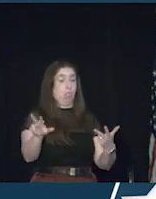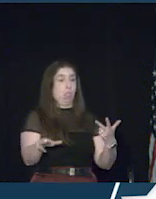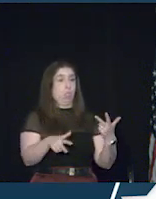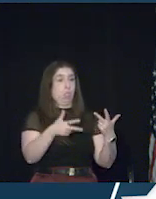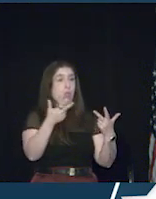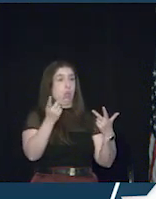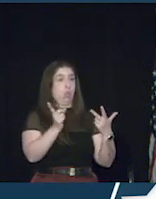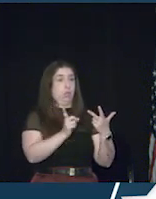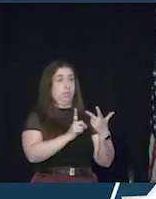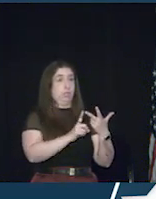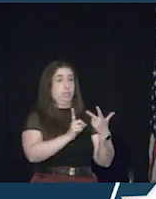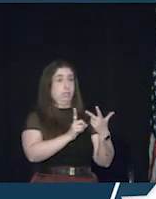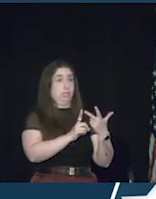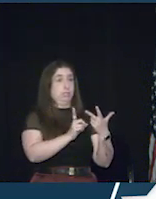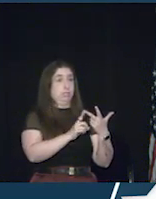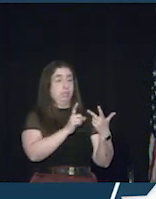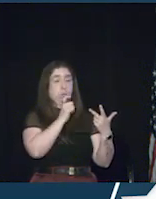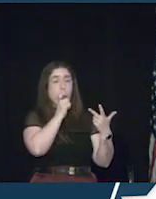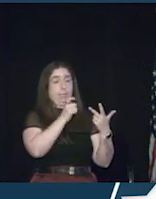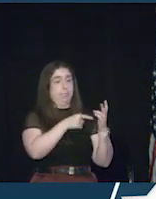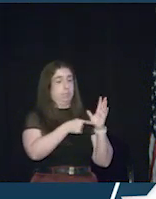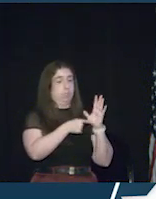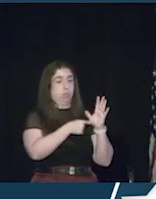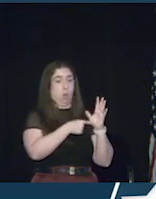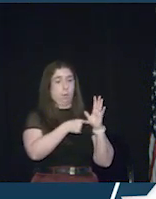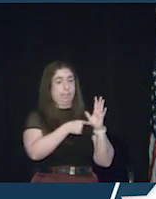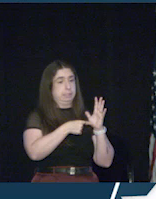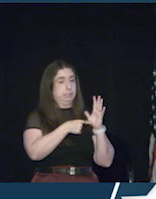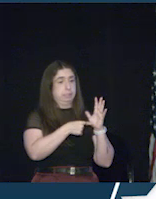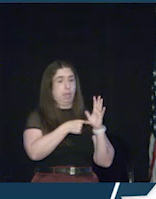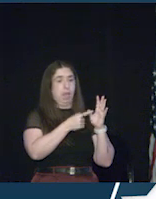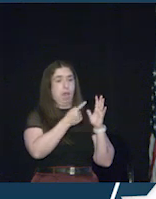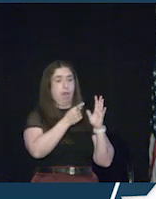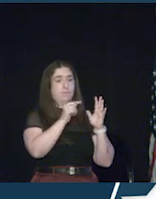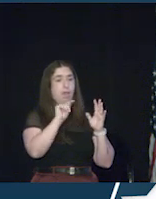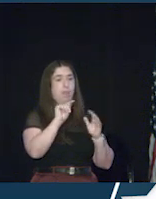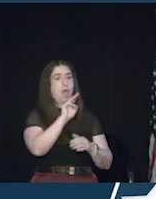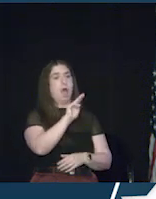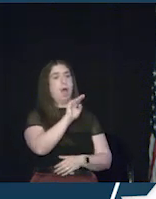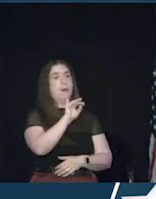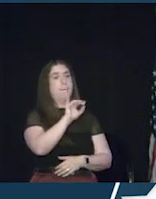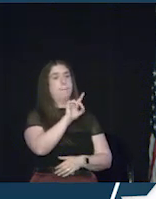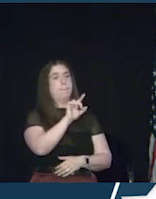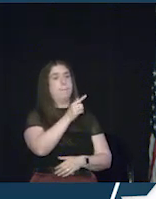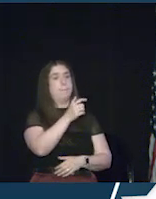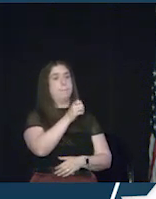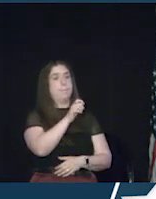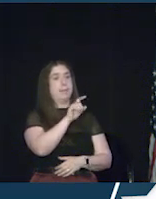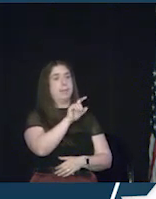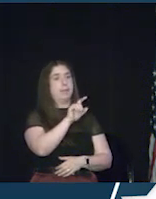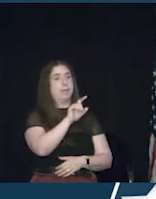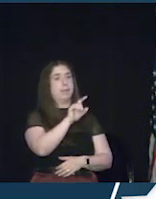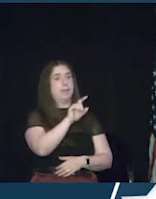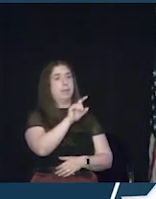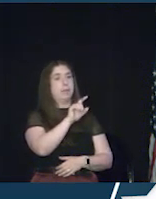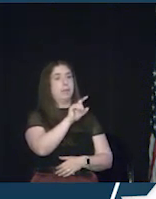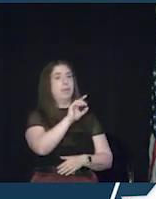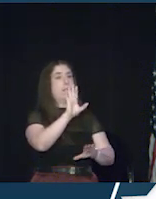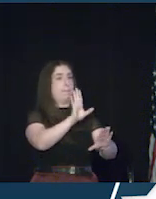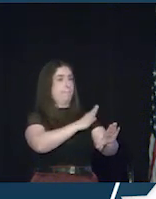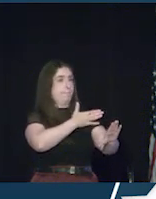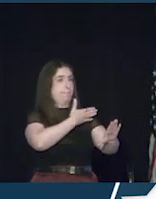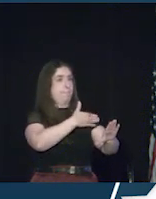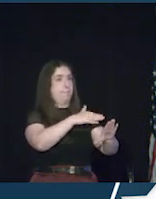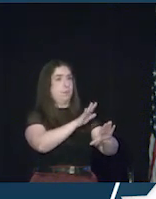So we did show it of the music video right. called What Is Done Is Done Yeah.